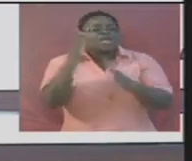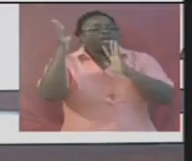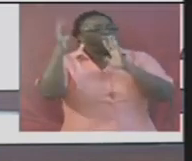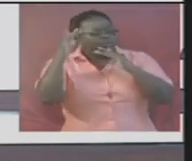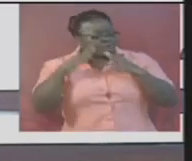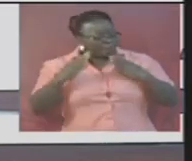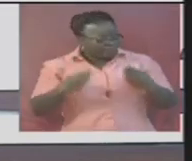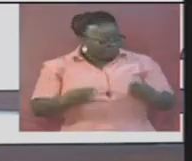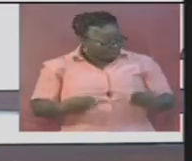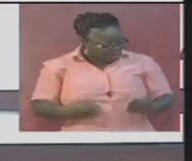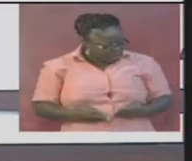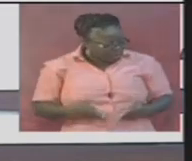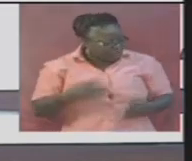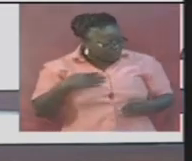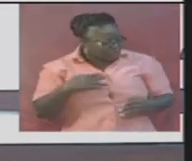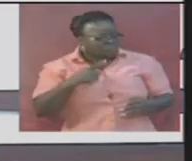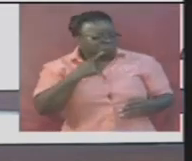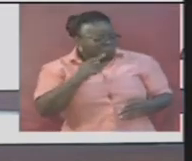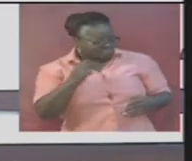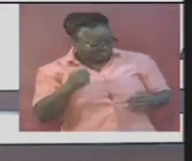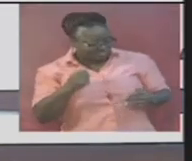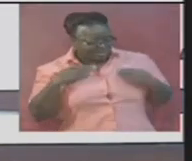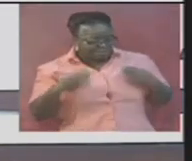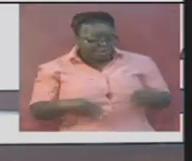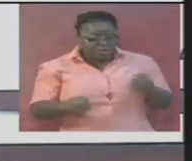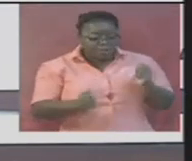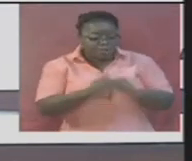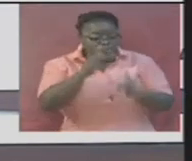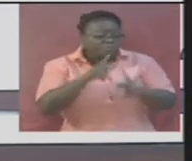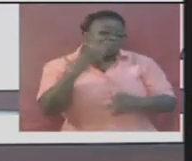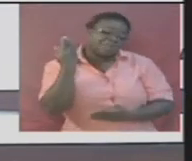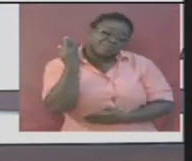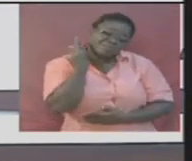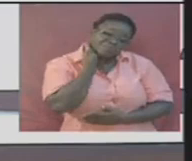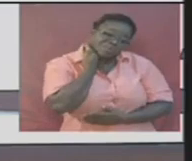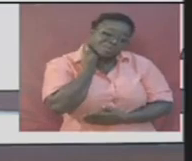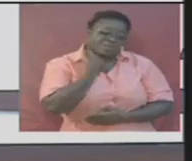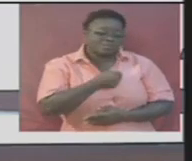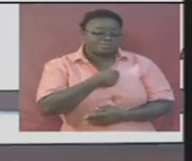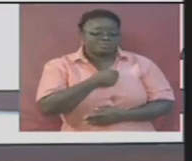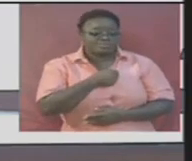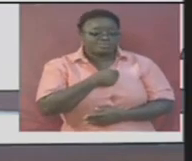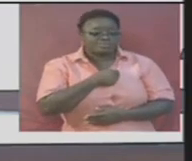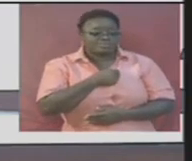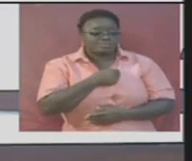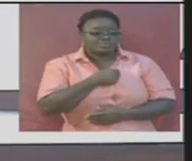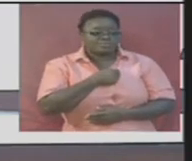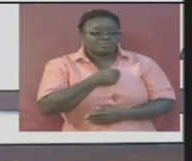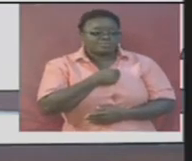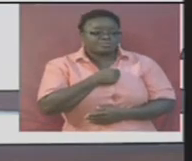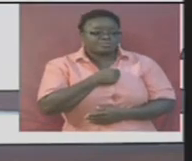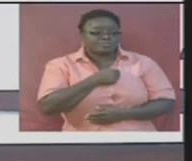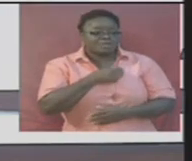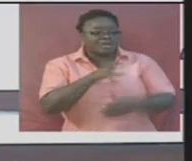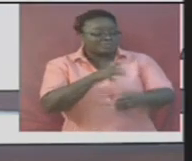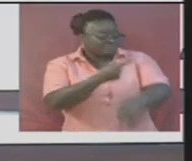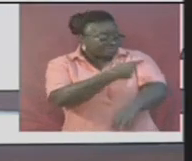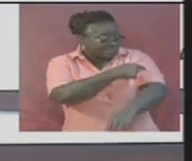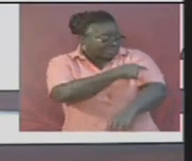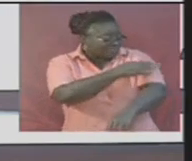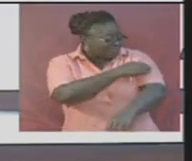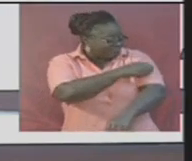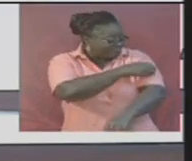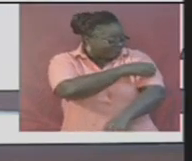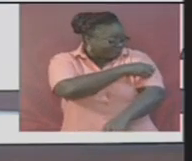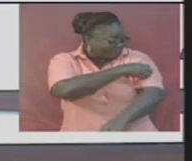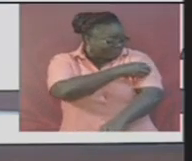response, immunological response. So most patients will get fever, they may get sometimes irritation at the site, and those